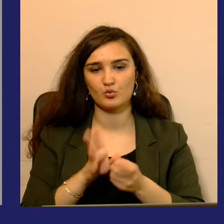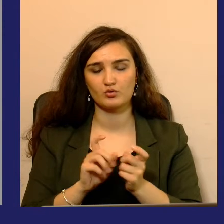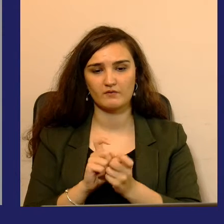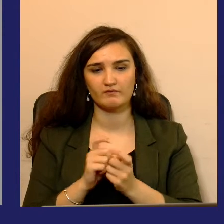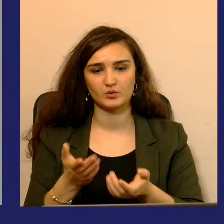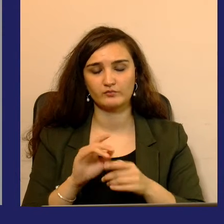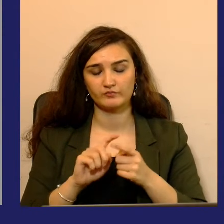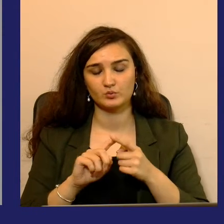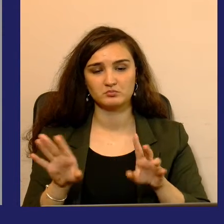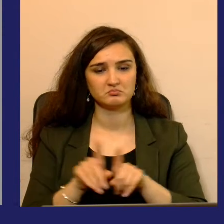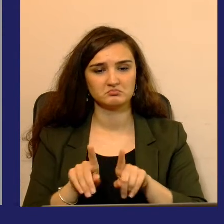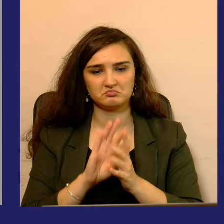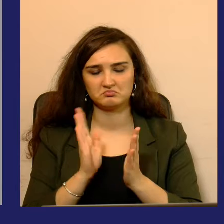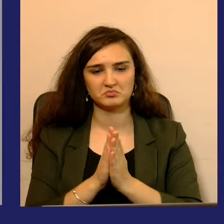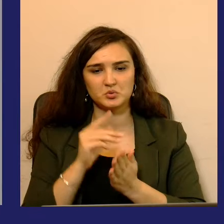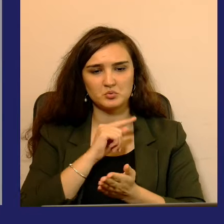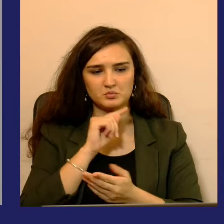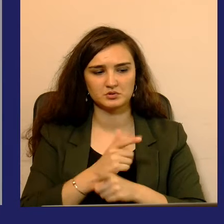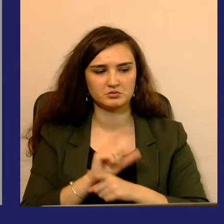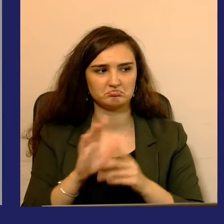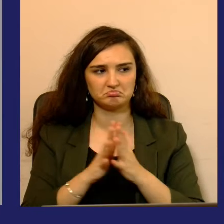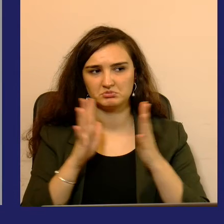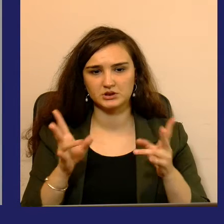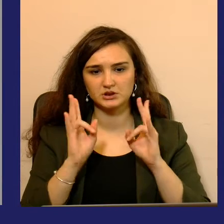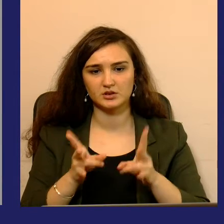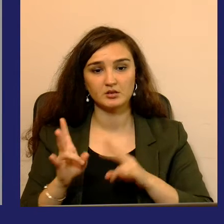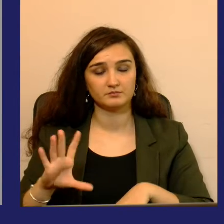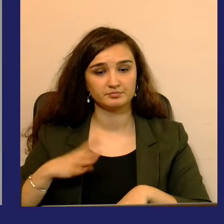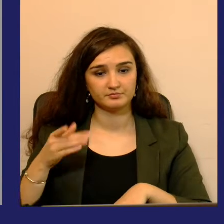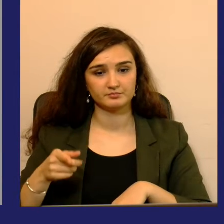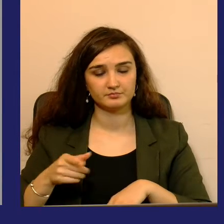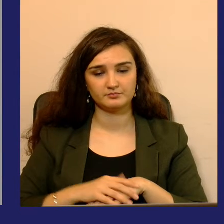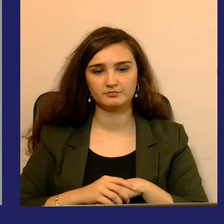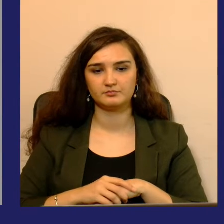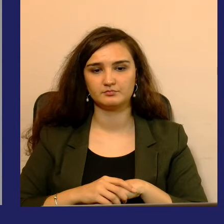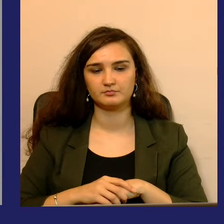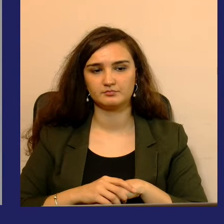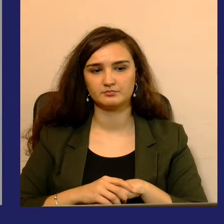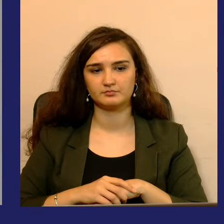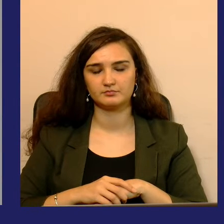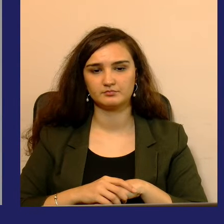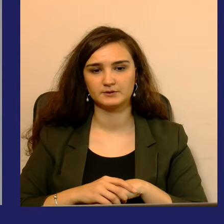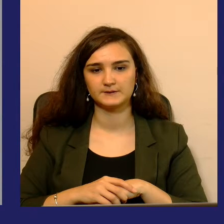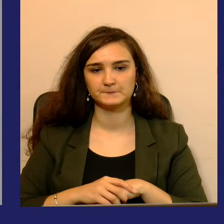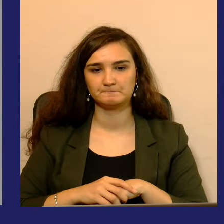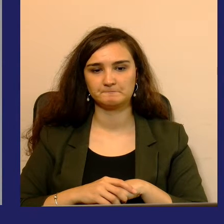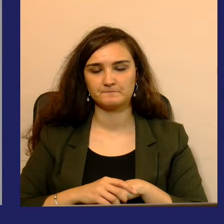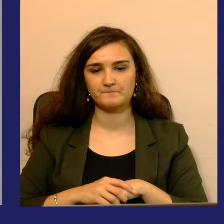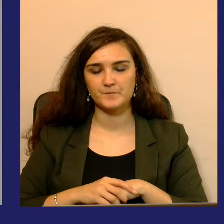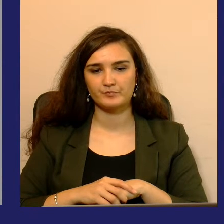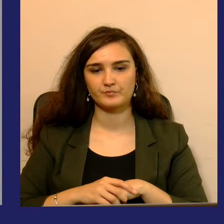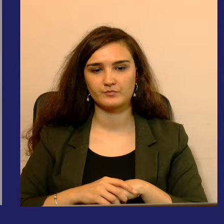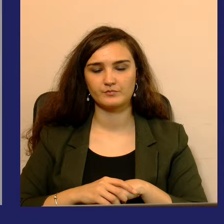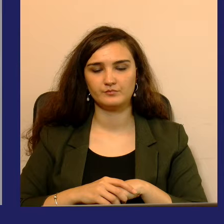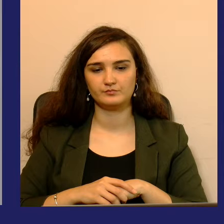affected as a result of the crisis. While the government's fiscal stimulus and higher social